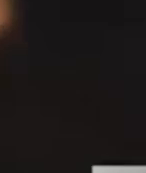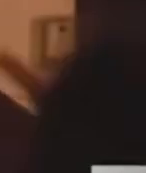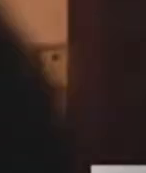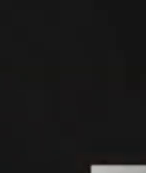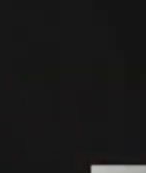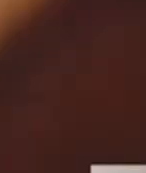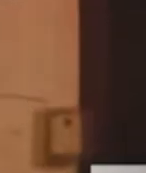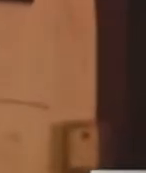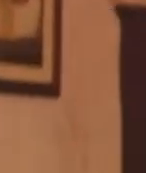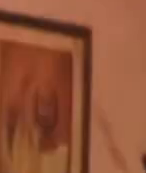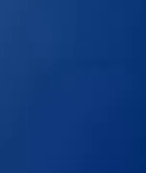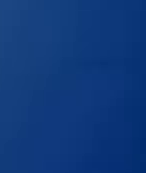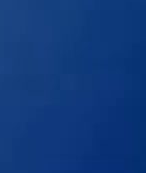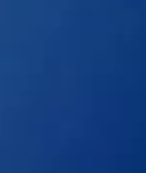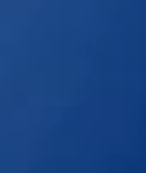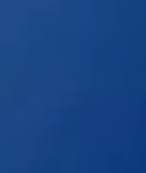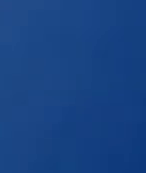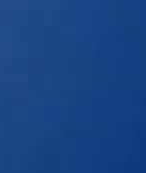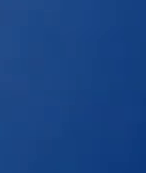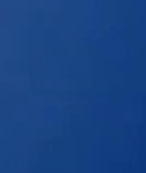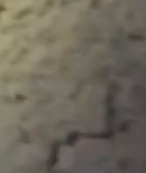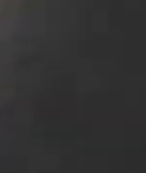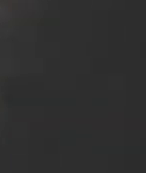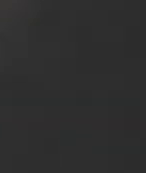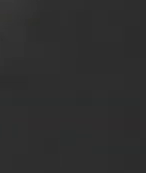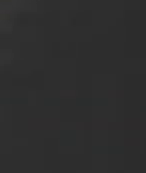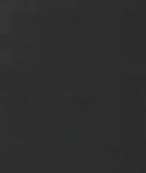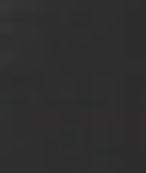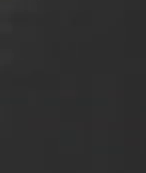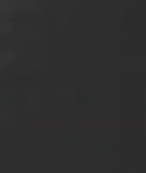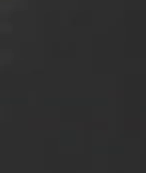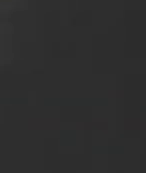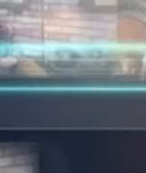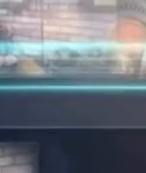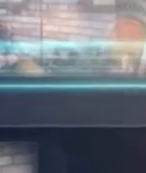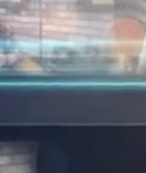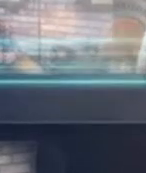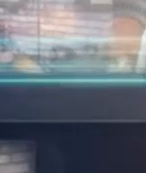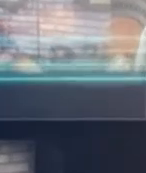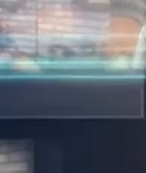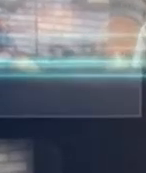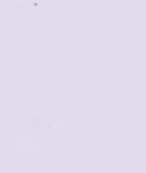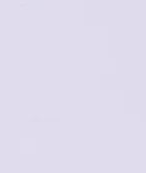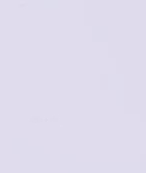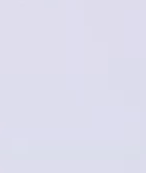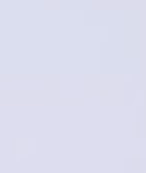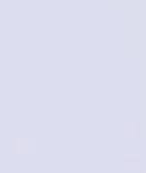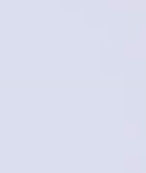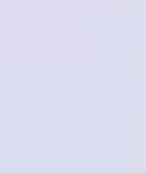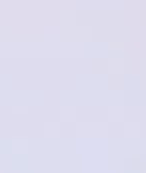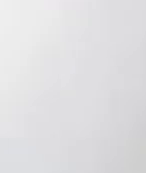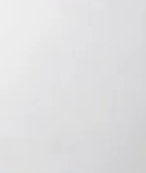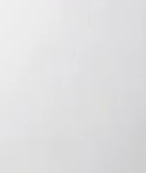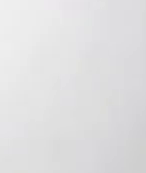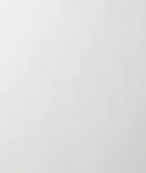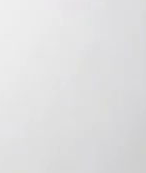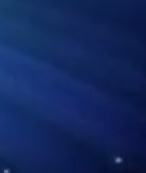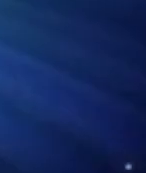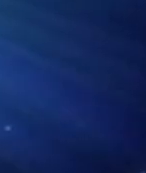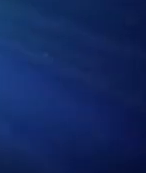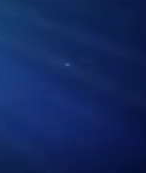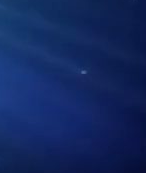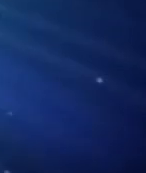and international content, of inspirational stories, talk shows, Bible commentary, youth, health